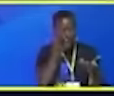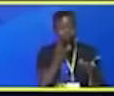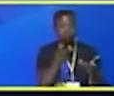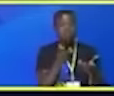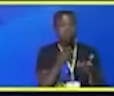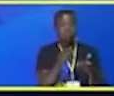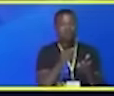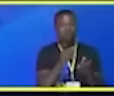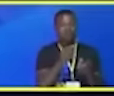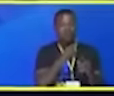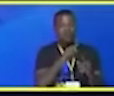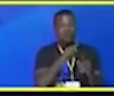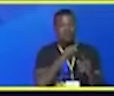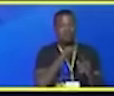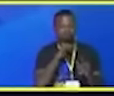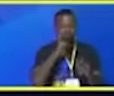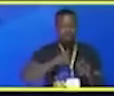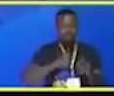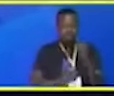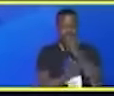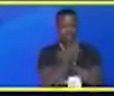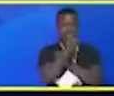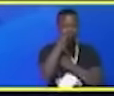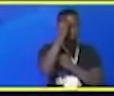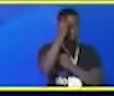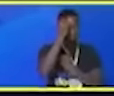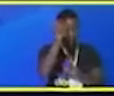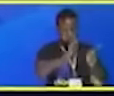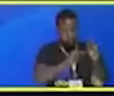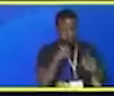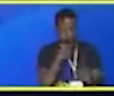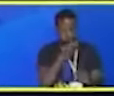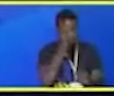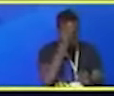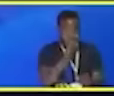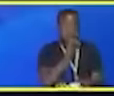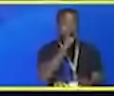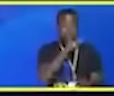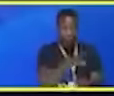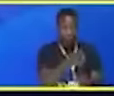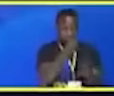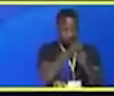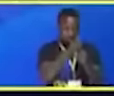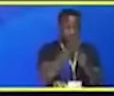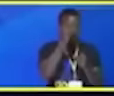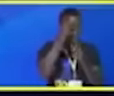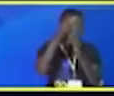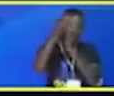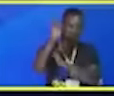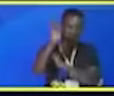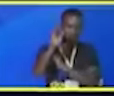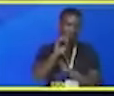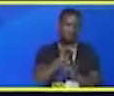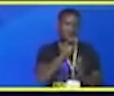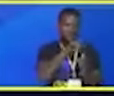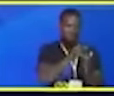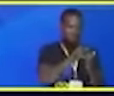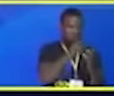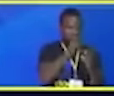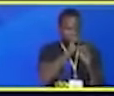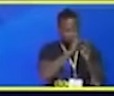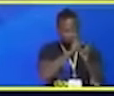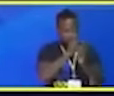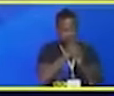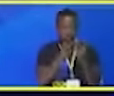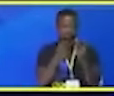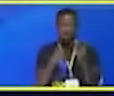claim to know, the people that do know indeed, know their God. There are two rewards that they will have for